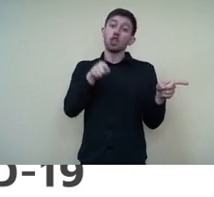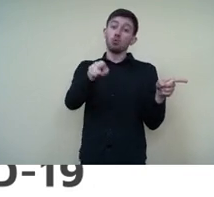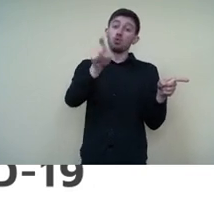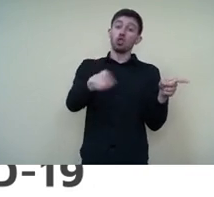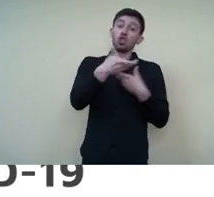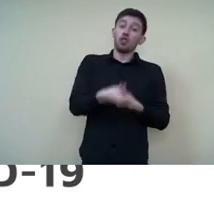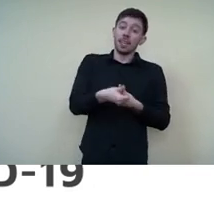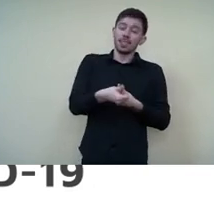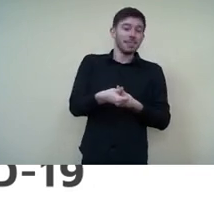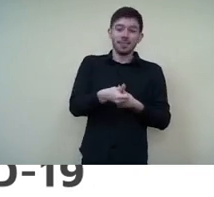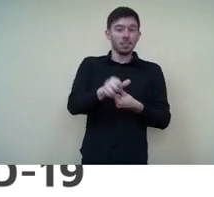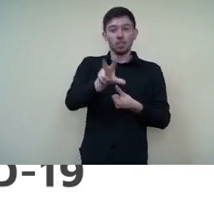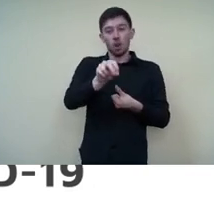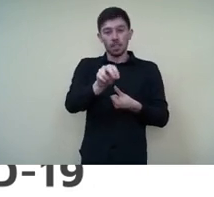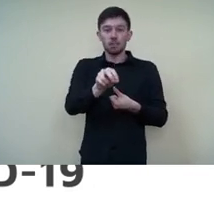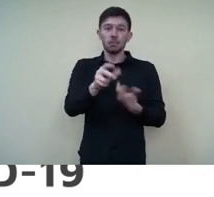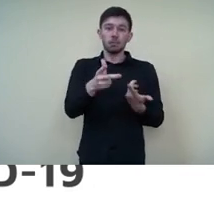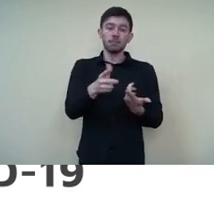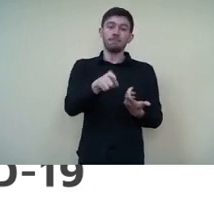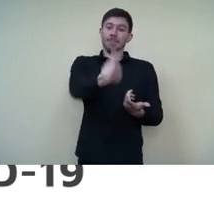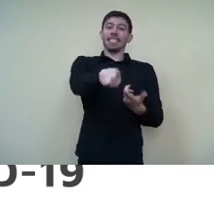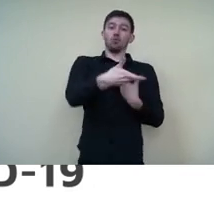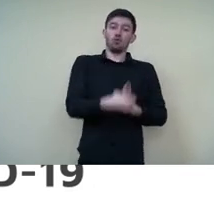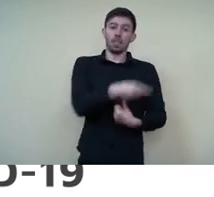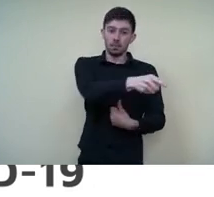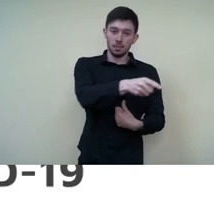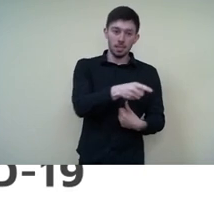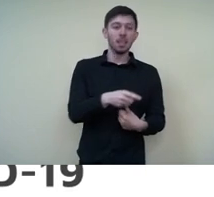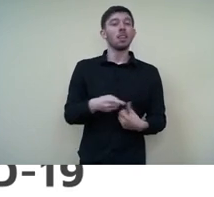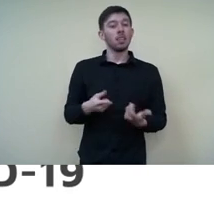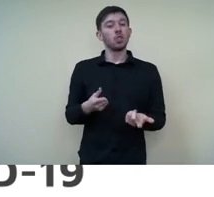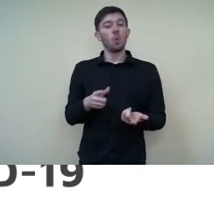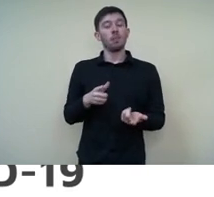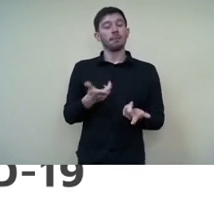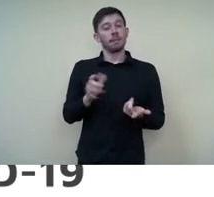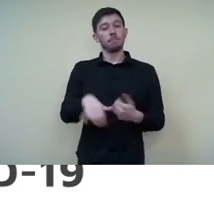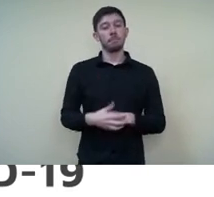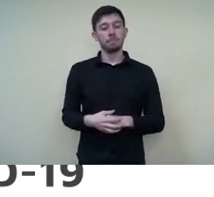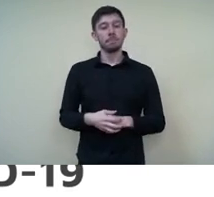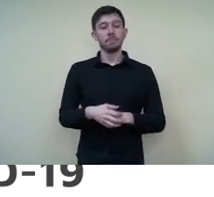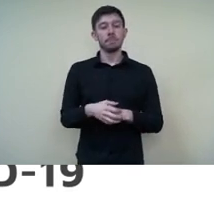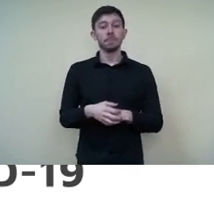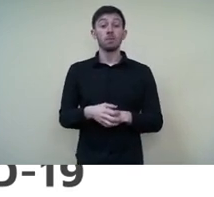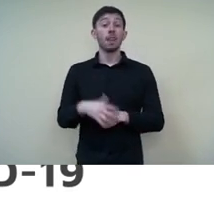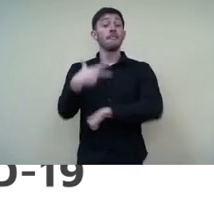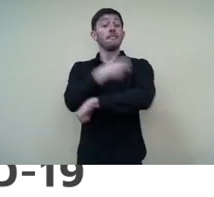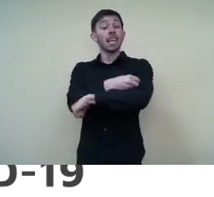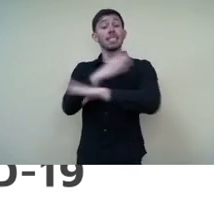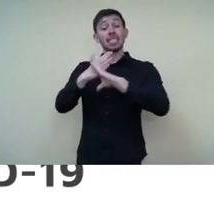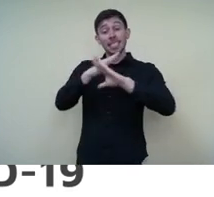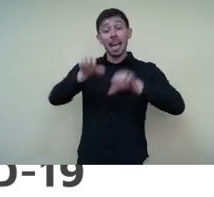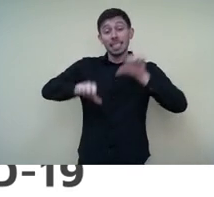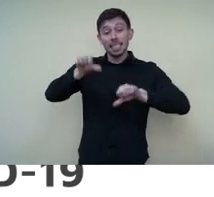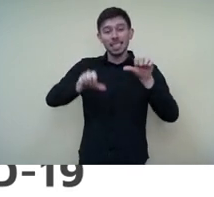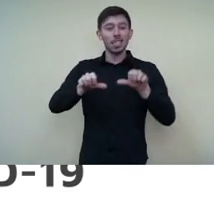trust it, and more you should trust it, right? So it's sort of this persuasive thing and just looking at that. So vaccine hesitancy in